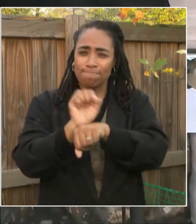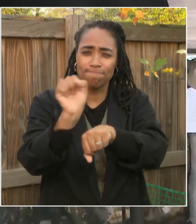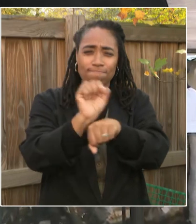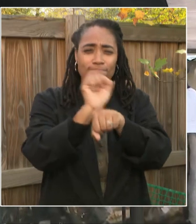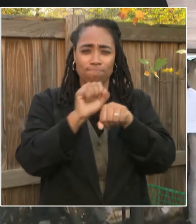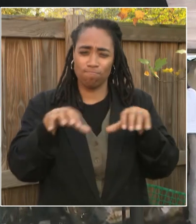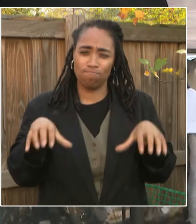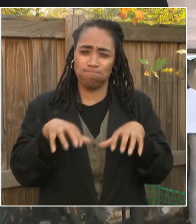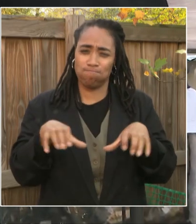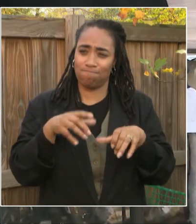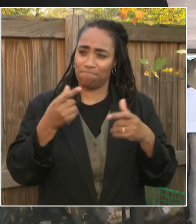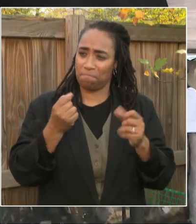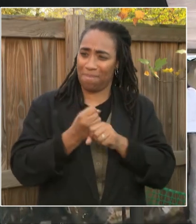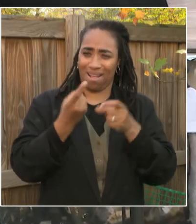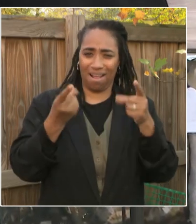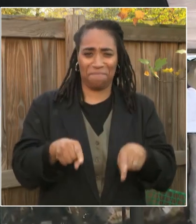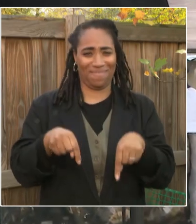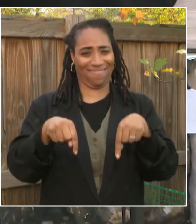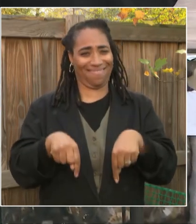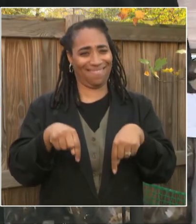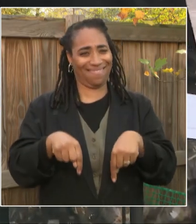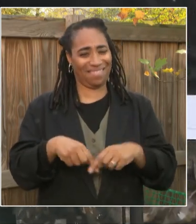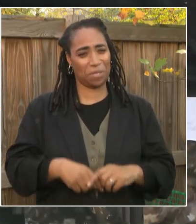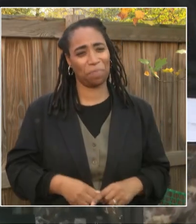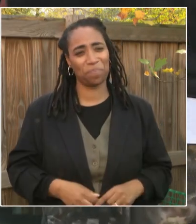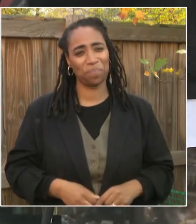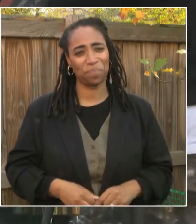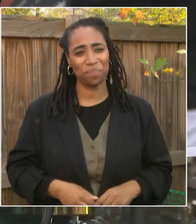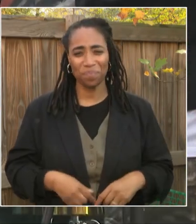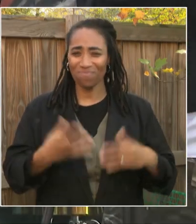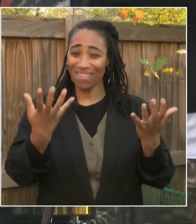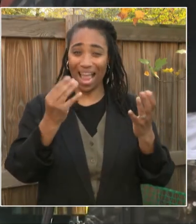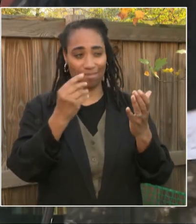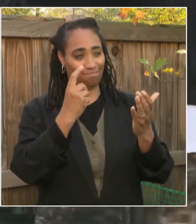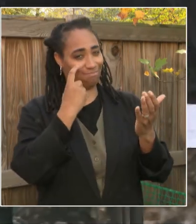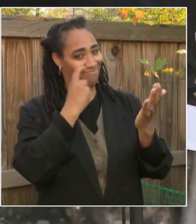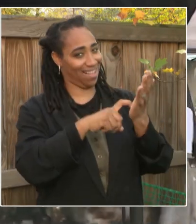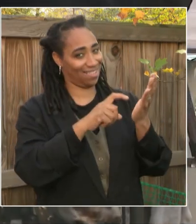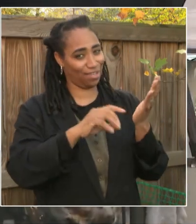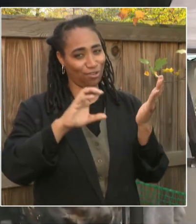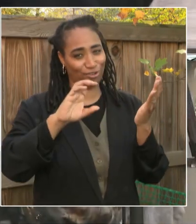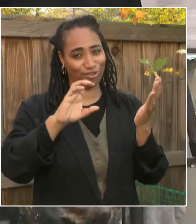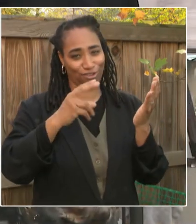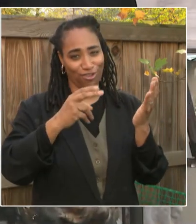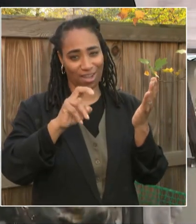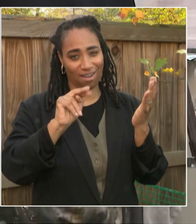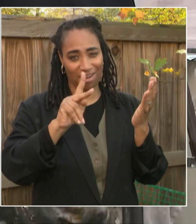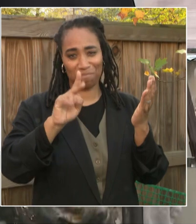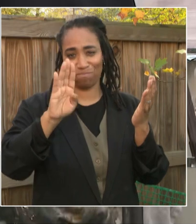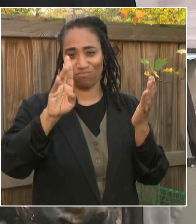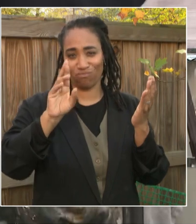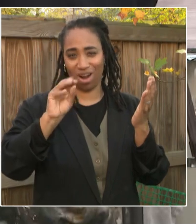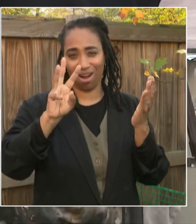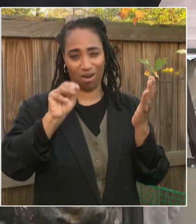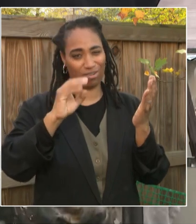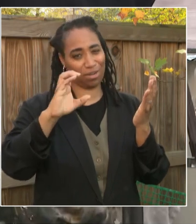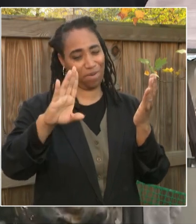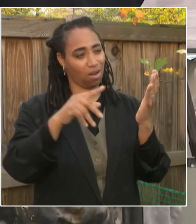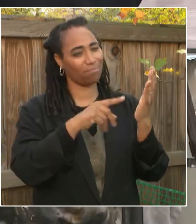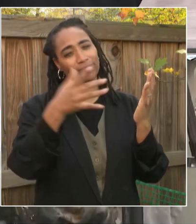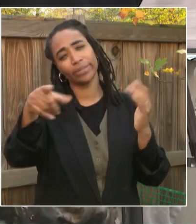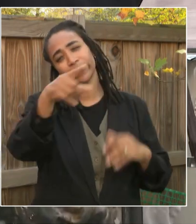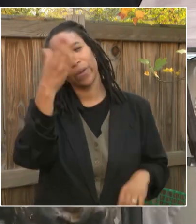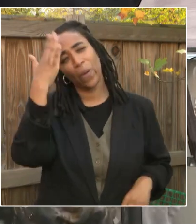to the late, great Chuck Brown. When I say, y'all know what I'm about to say, right? Y'all got to join it up. You already heard it. I see Daryl